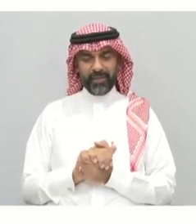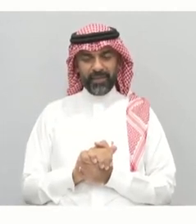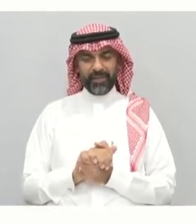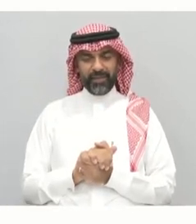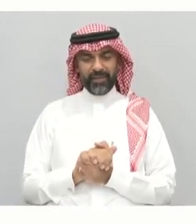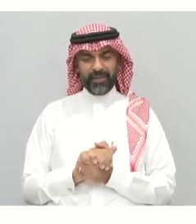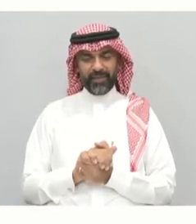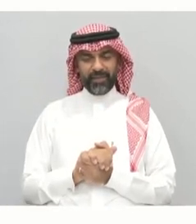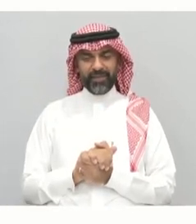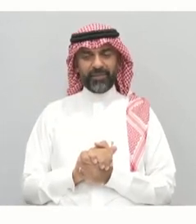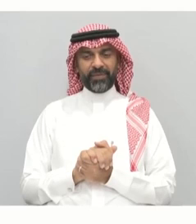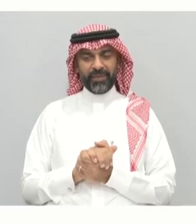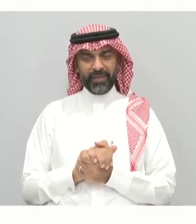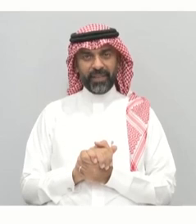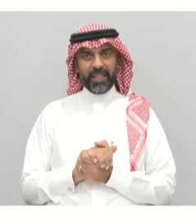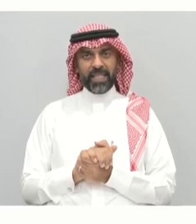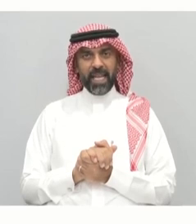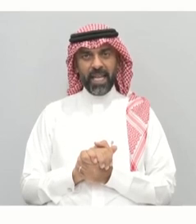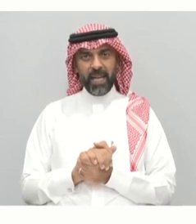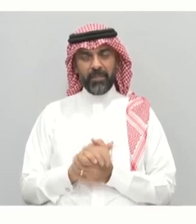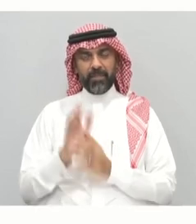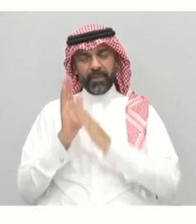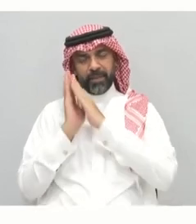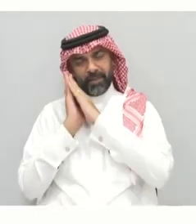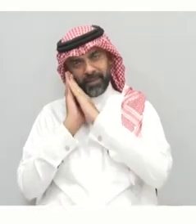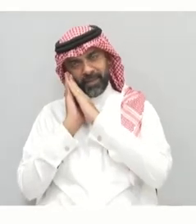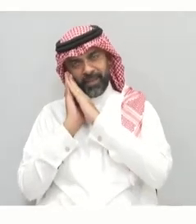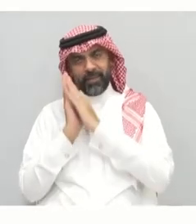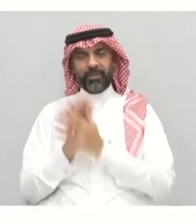L, sl. Say it. Sleep.